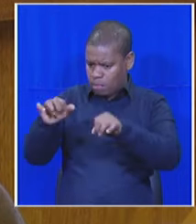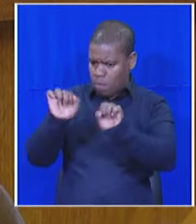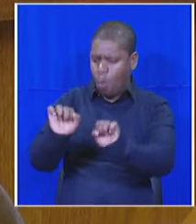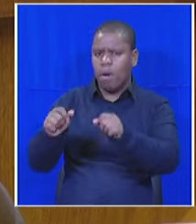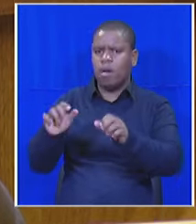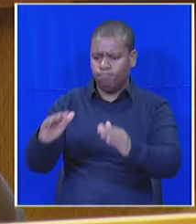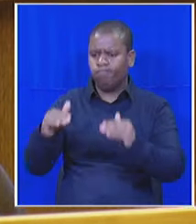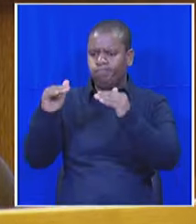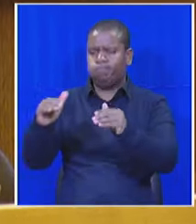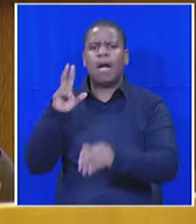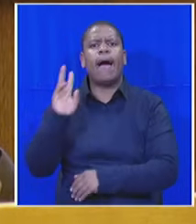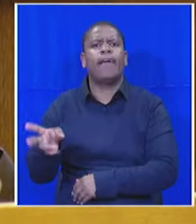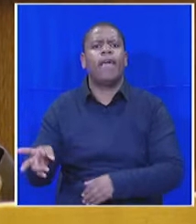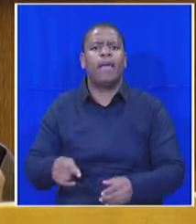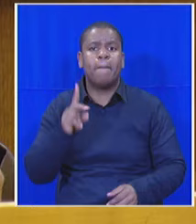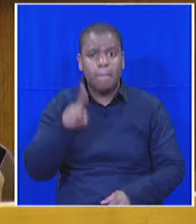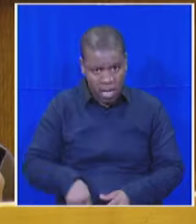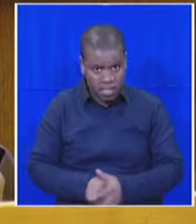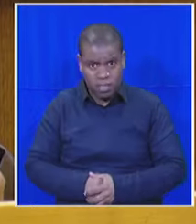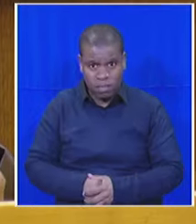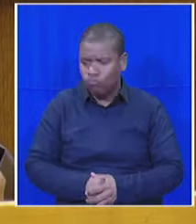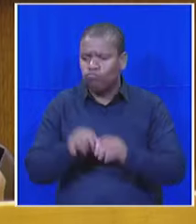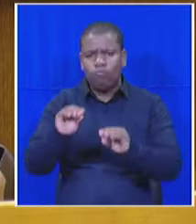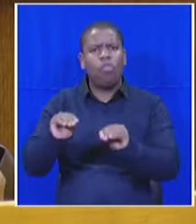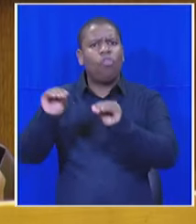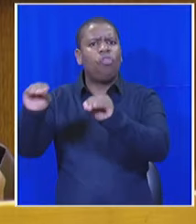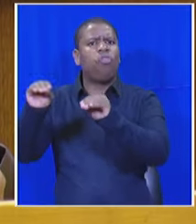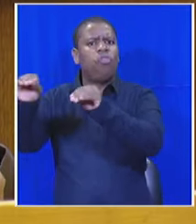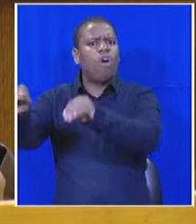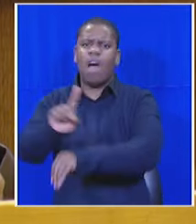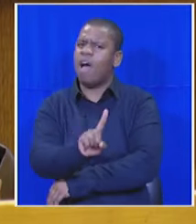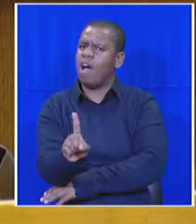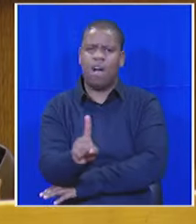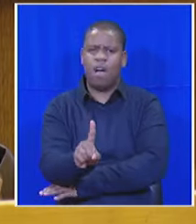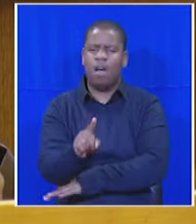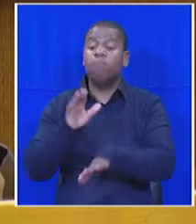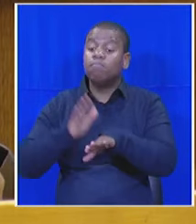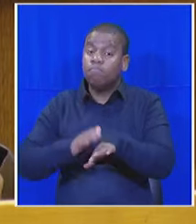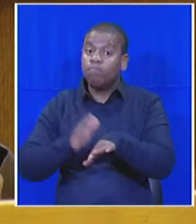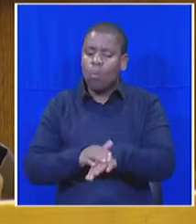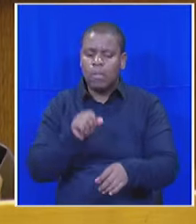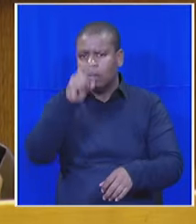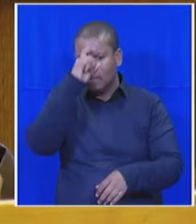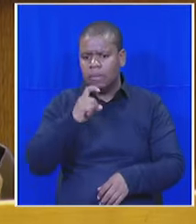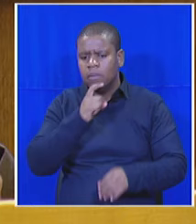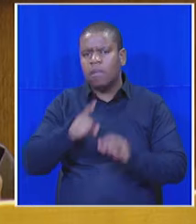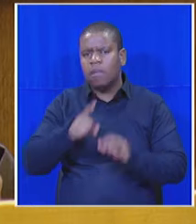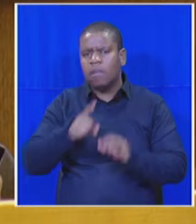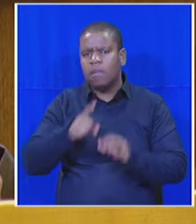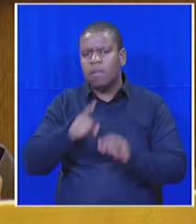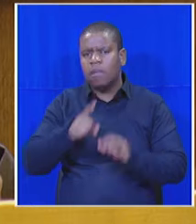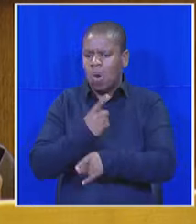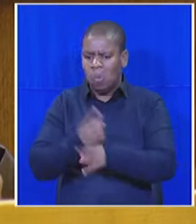institution in our beautiful country. It cannot be postponed. The recent conduct of the House is having a negative impact on our people and is doing the image of our country